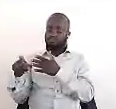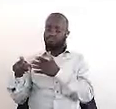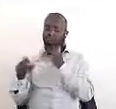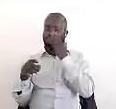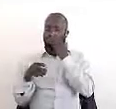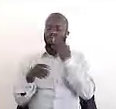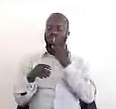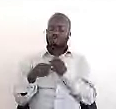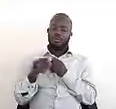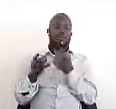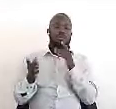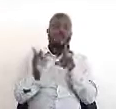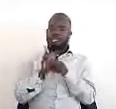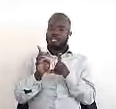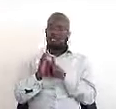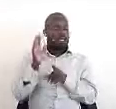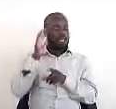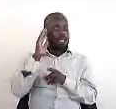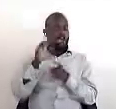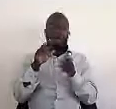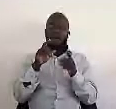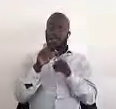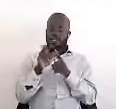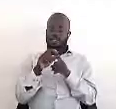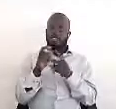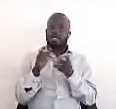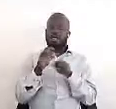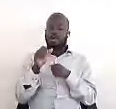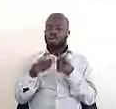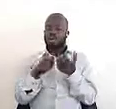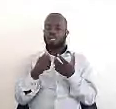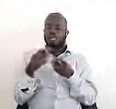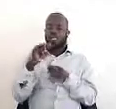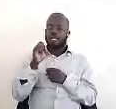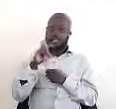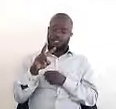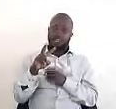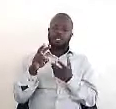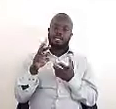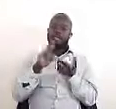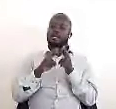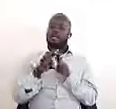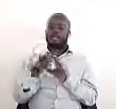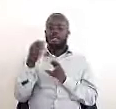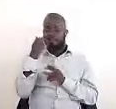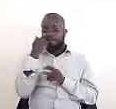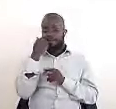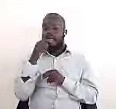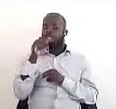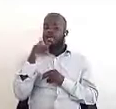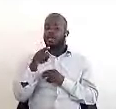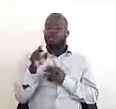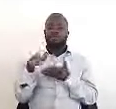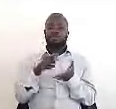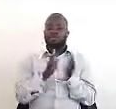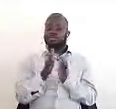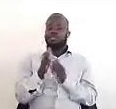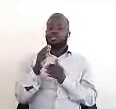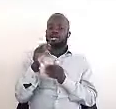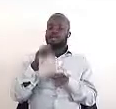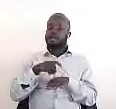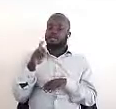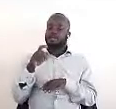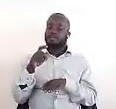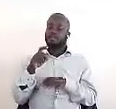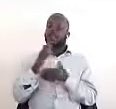that it used to. So you might also hear the terms AIDS-defining illness or HIV-related illness, and these